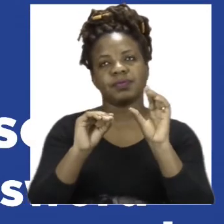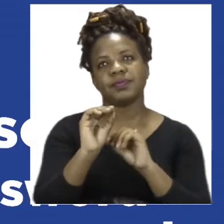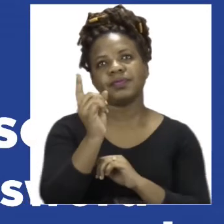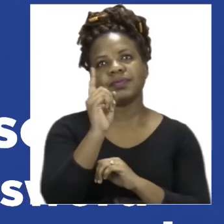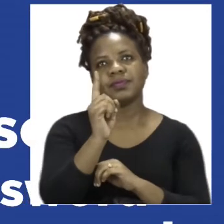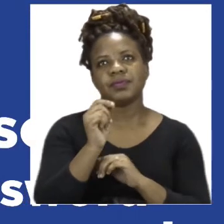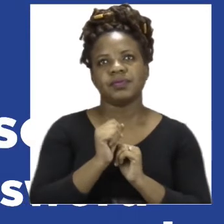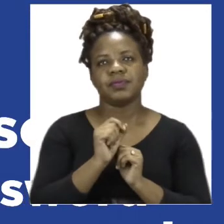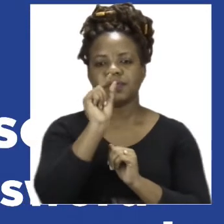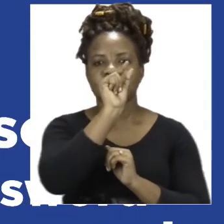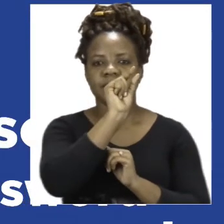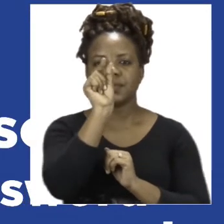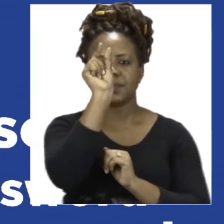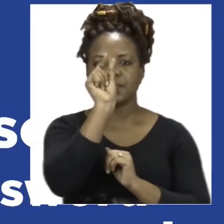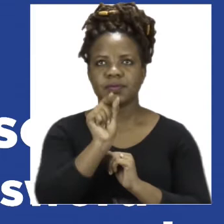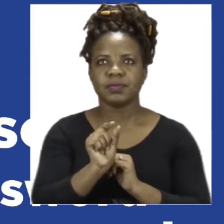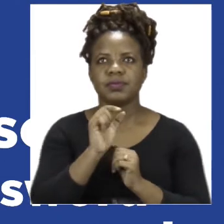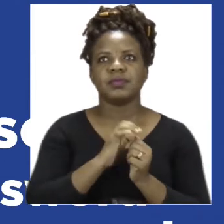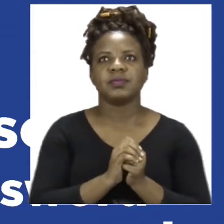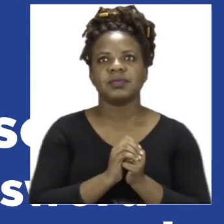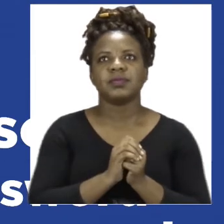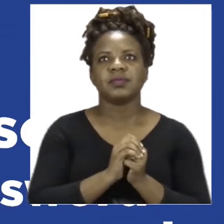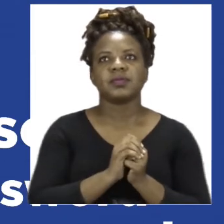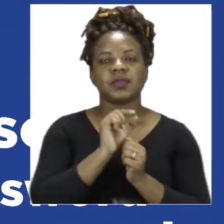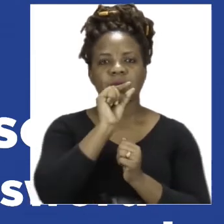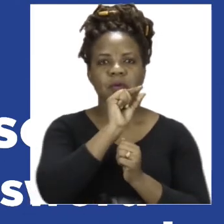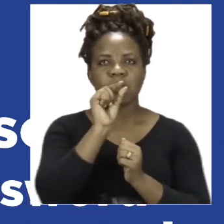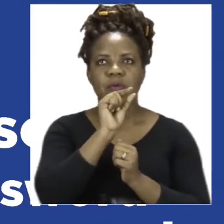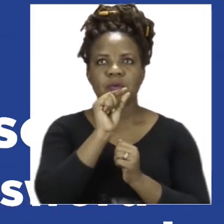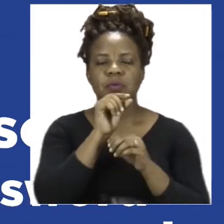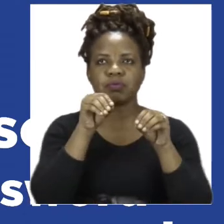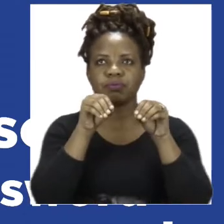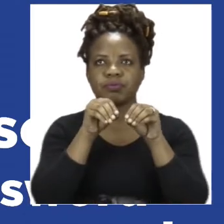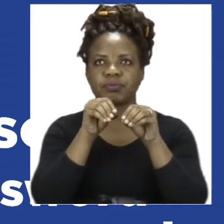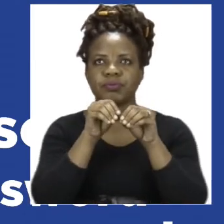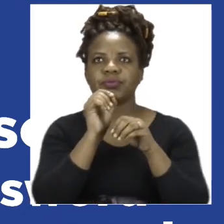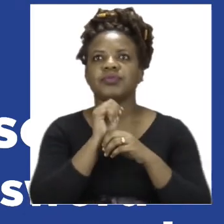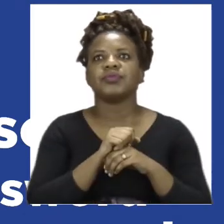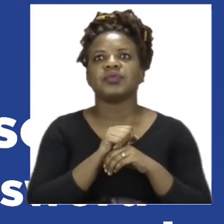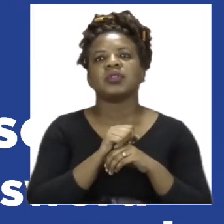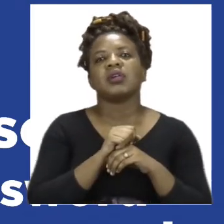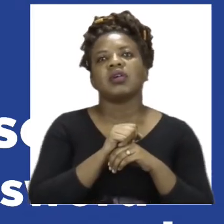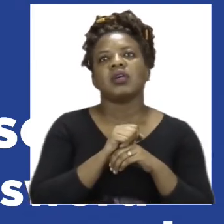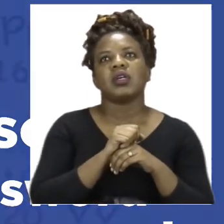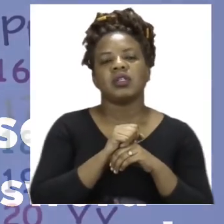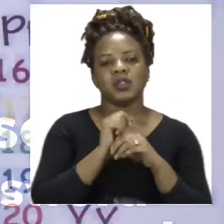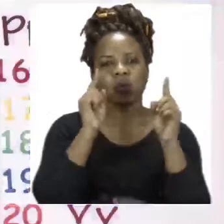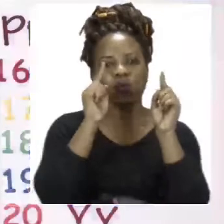about crossword puzzle, word construction, and bridging of the number